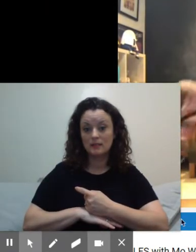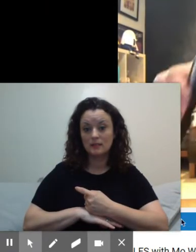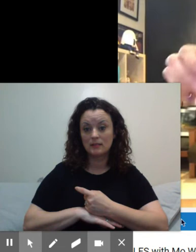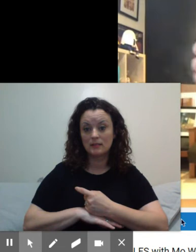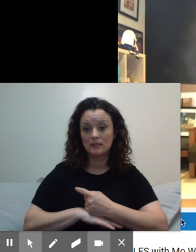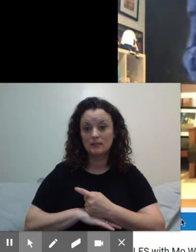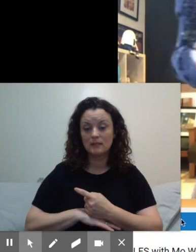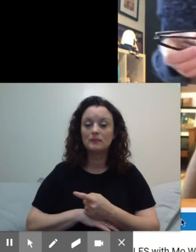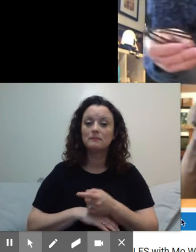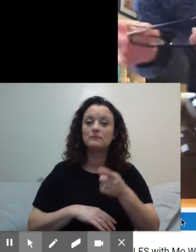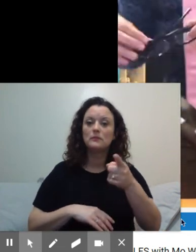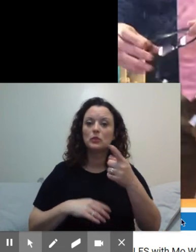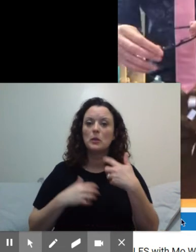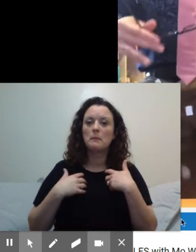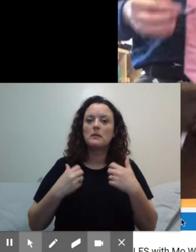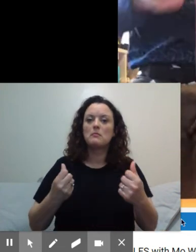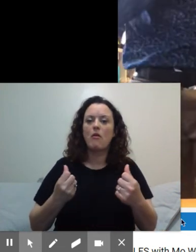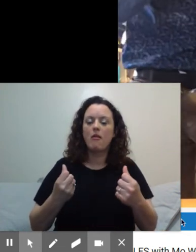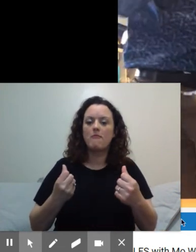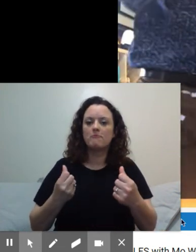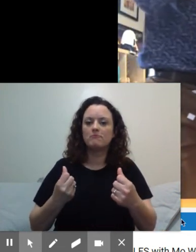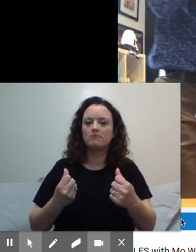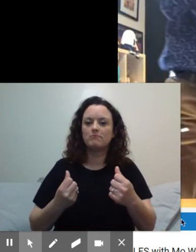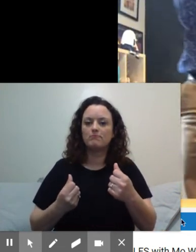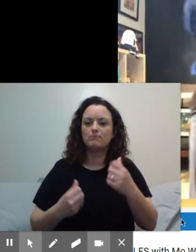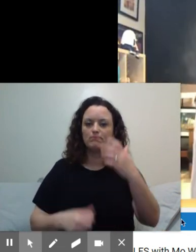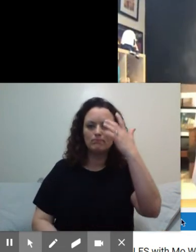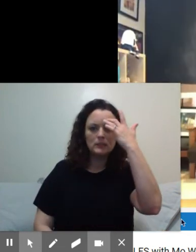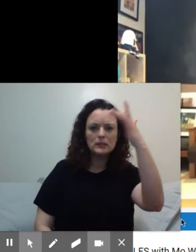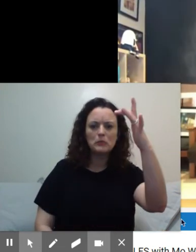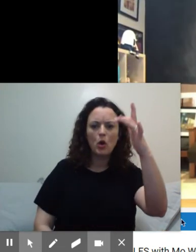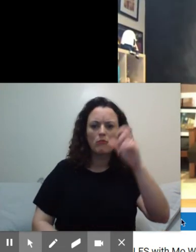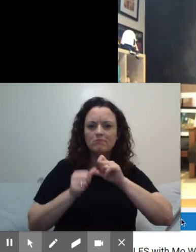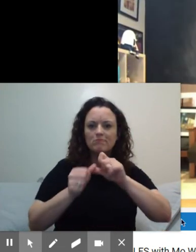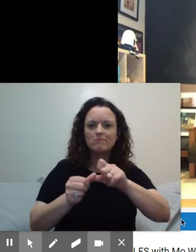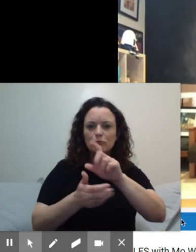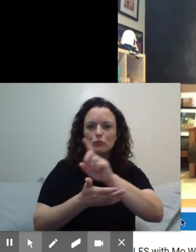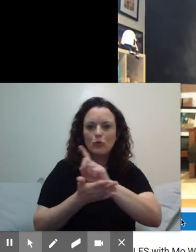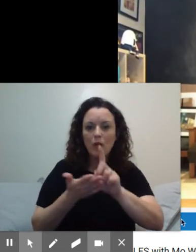And be brave, be smart, and keep drawing.